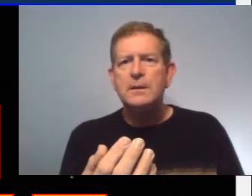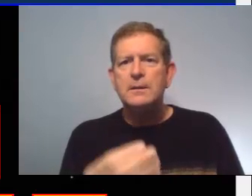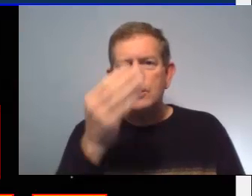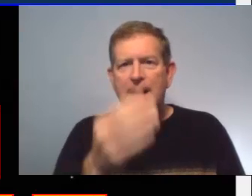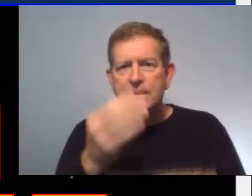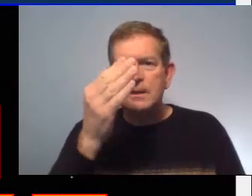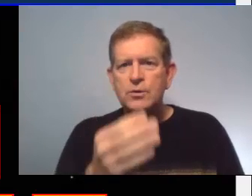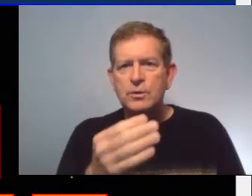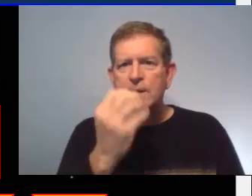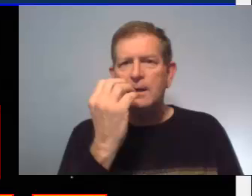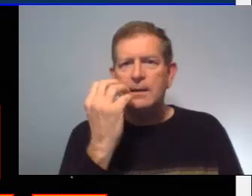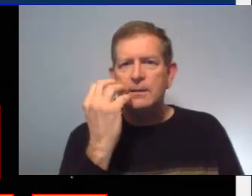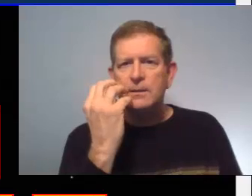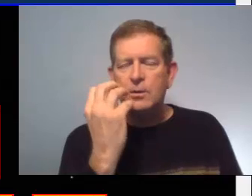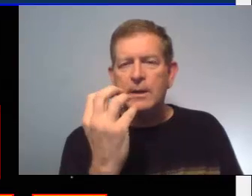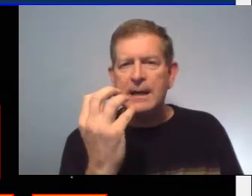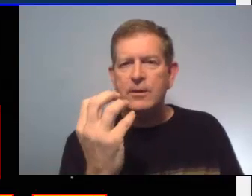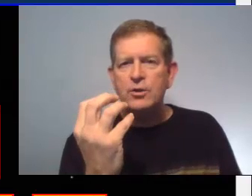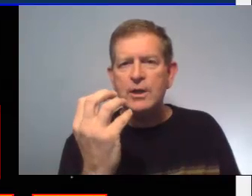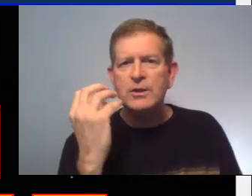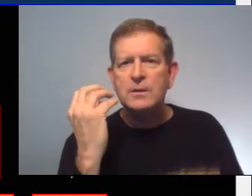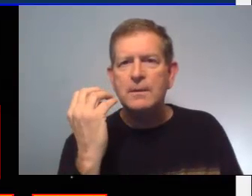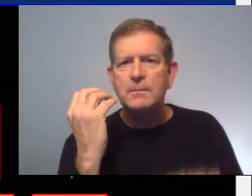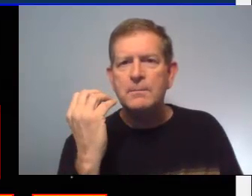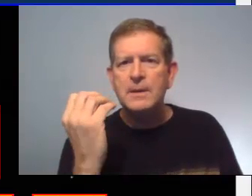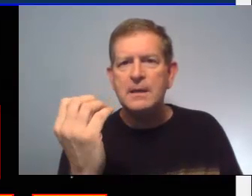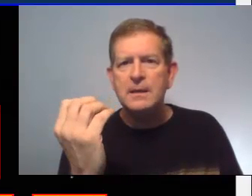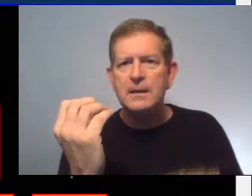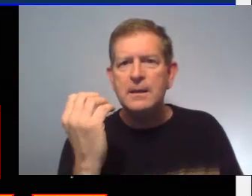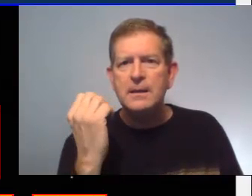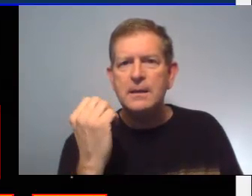maison. Chop the sound short. Don't let anything change.